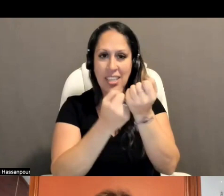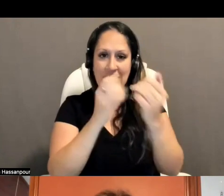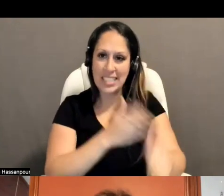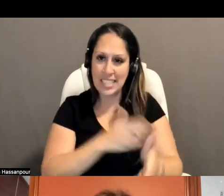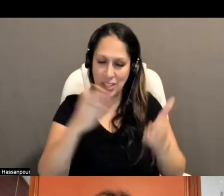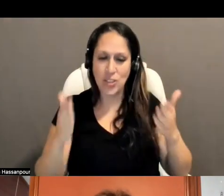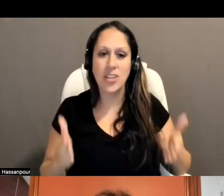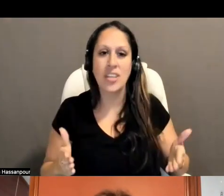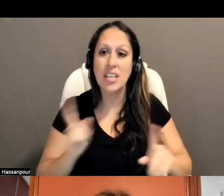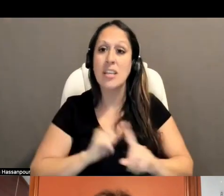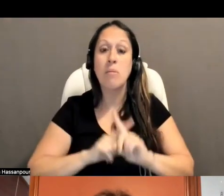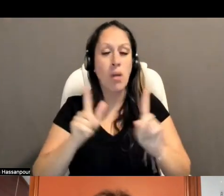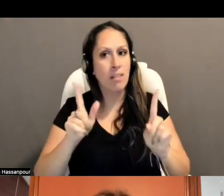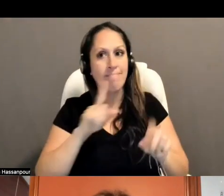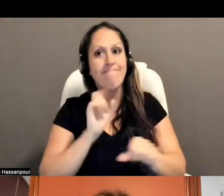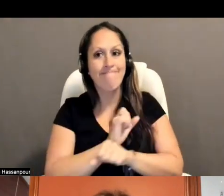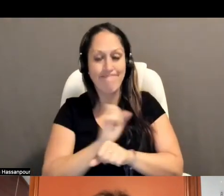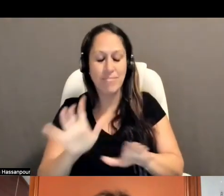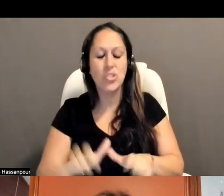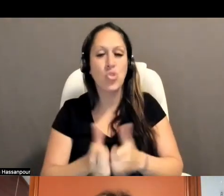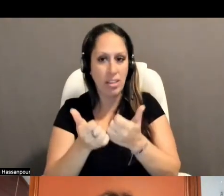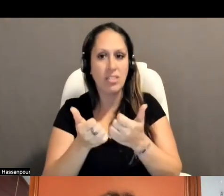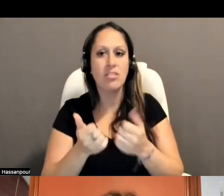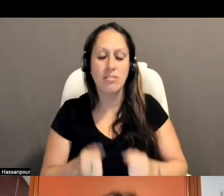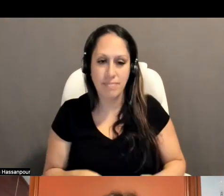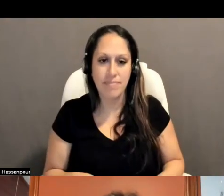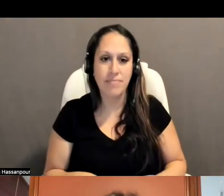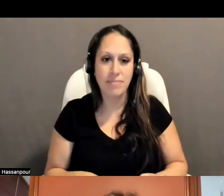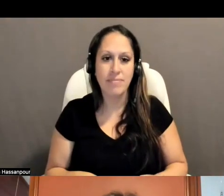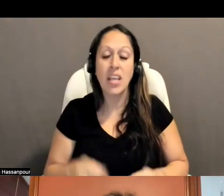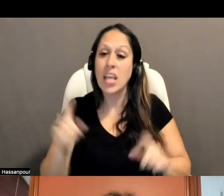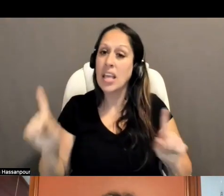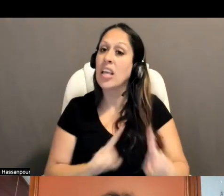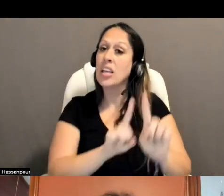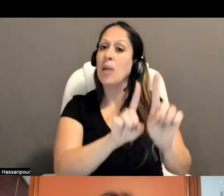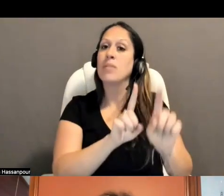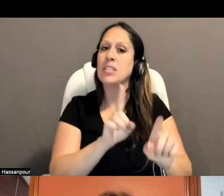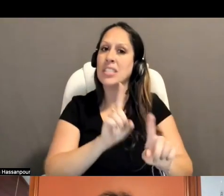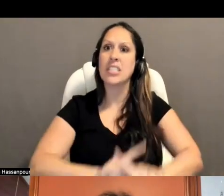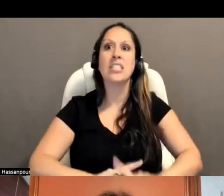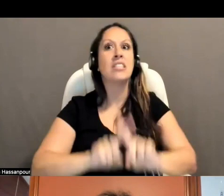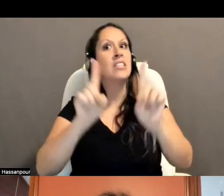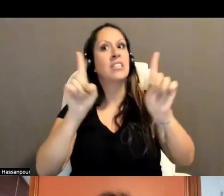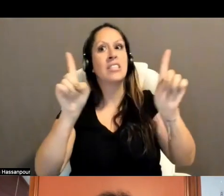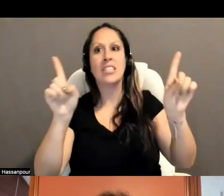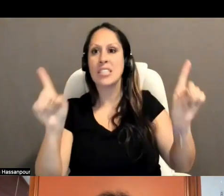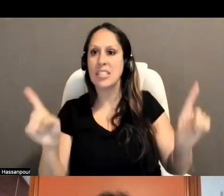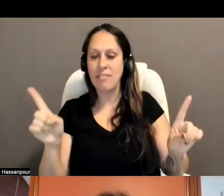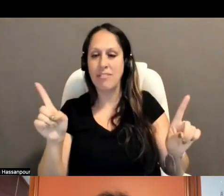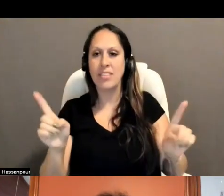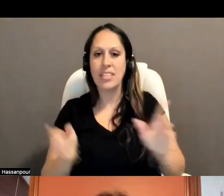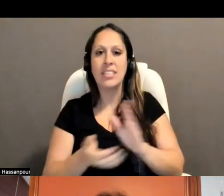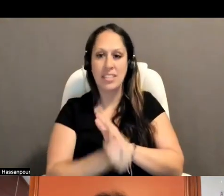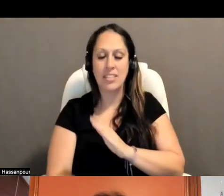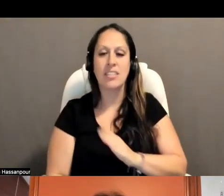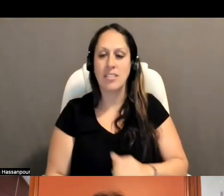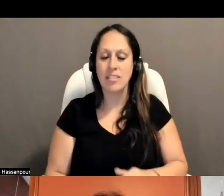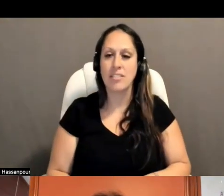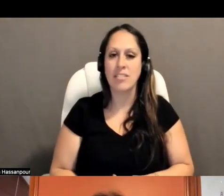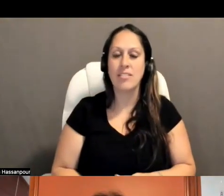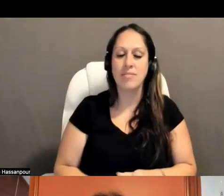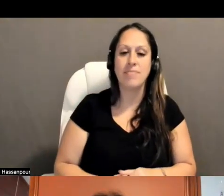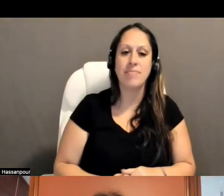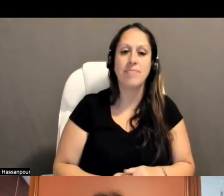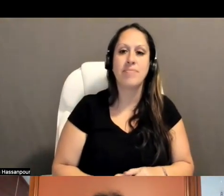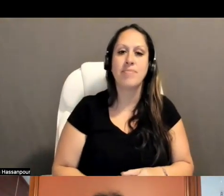singer. But it's a challenge. Accompanying is a whole different skill. Accompanying is a whole different school. Yes.